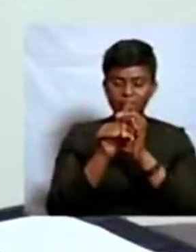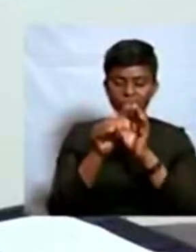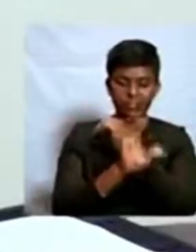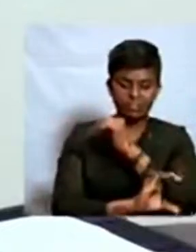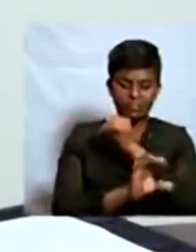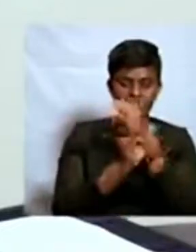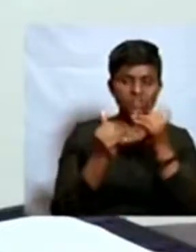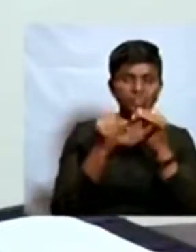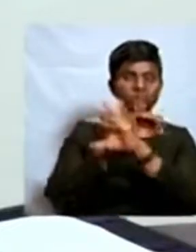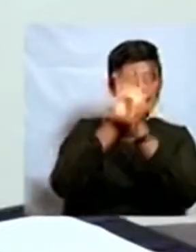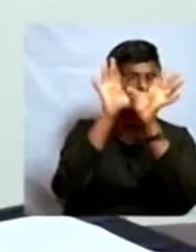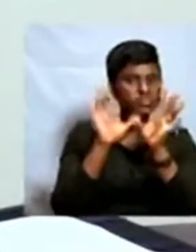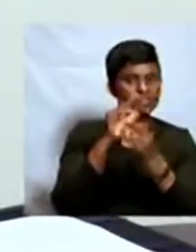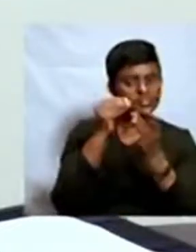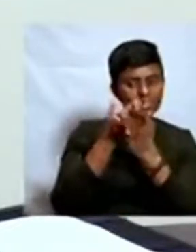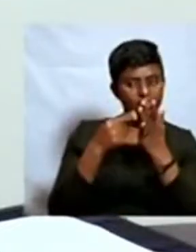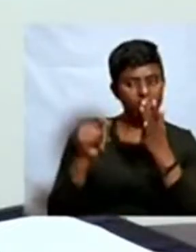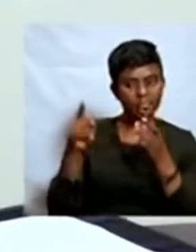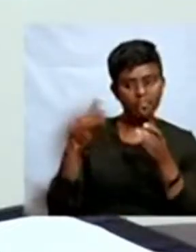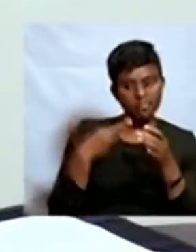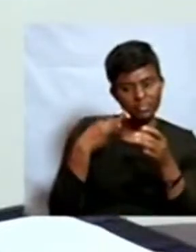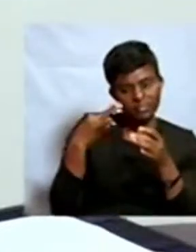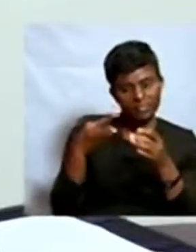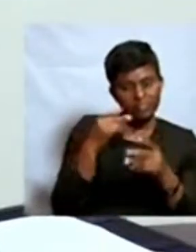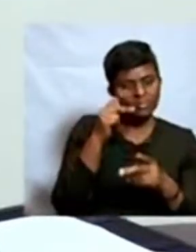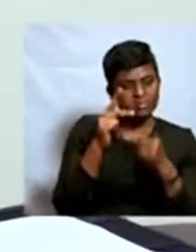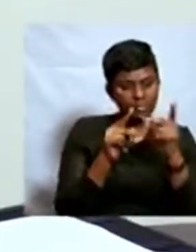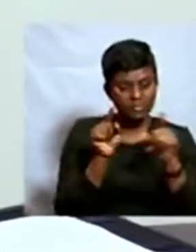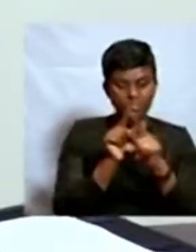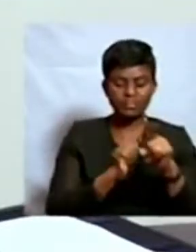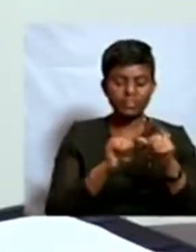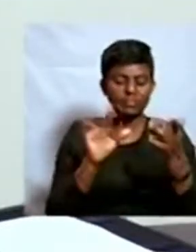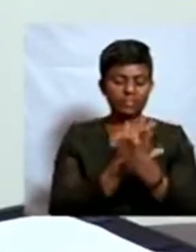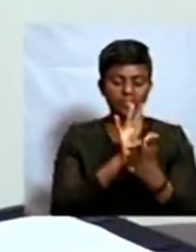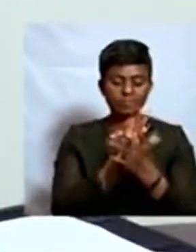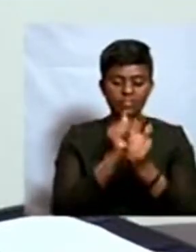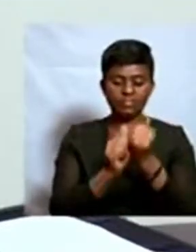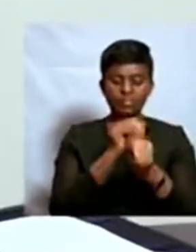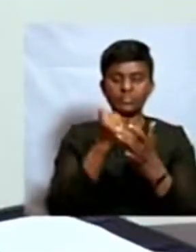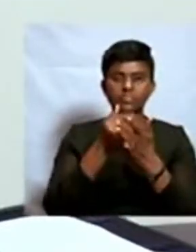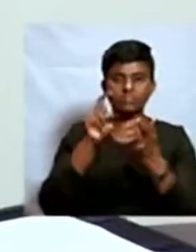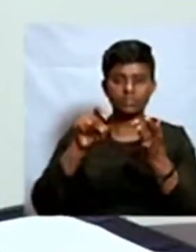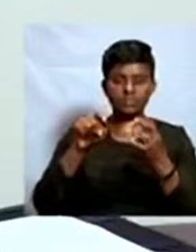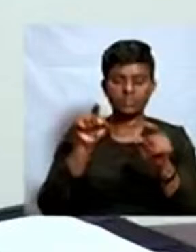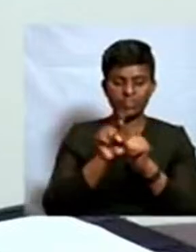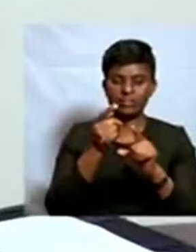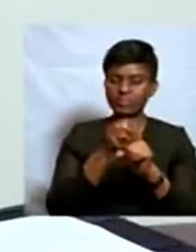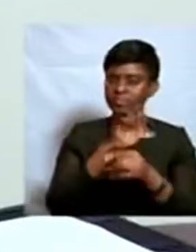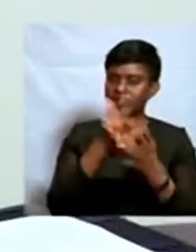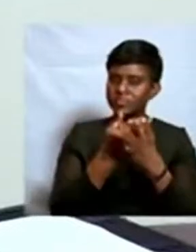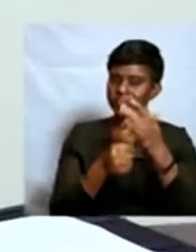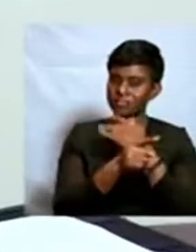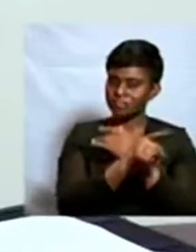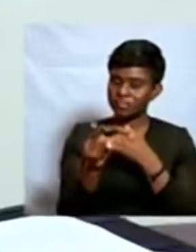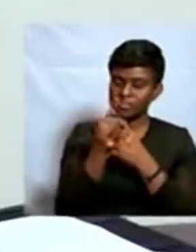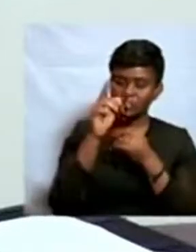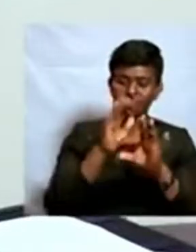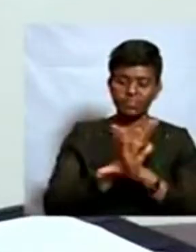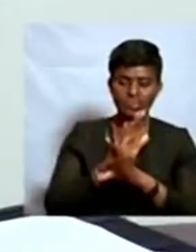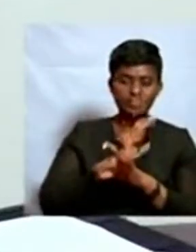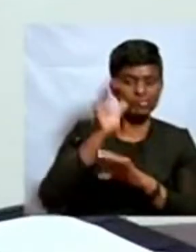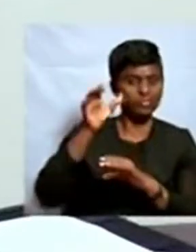it's clarifying the application procedure and the documentation required out of the Zambia Civil